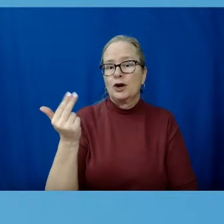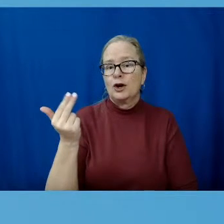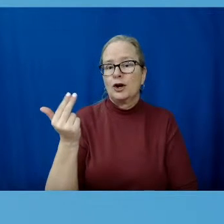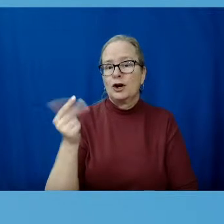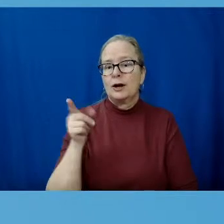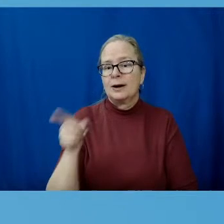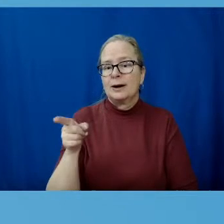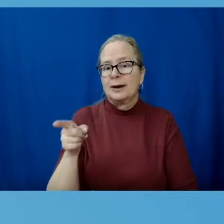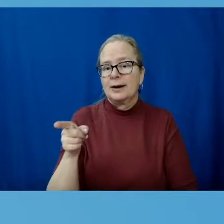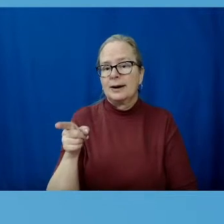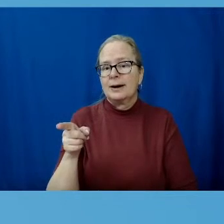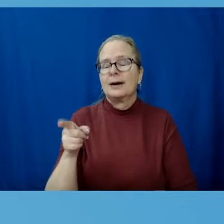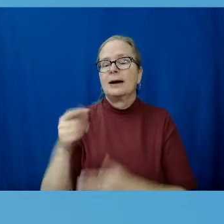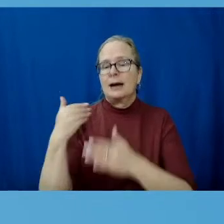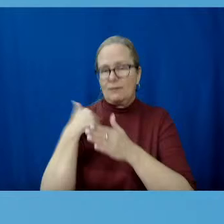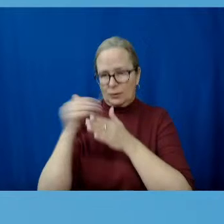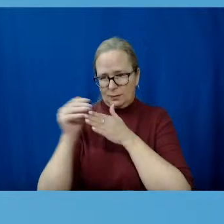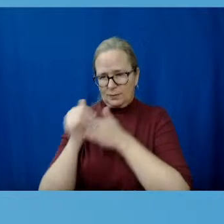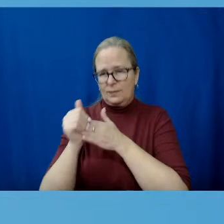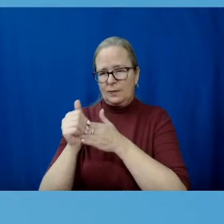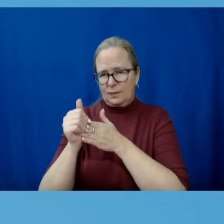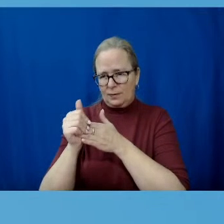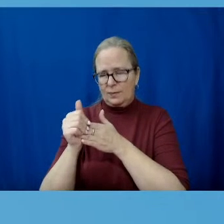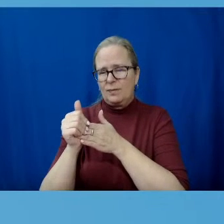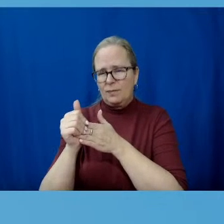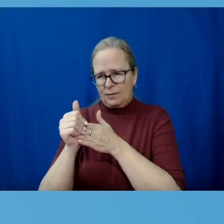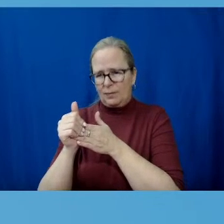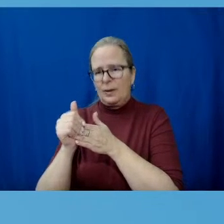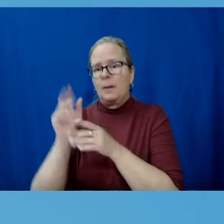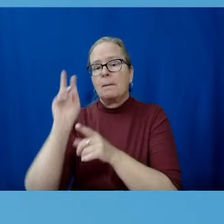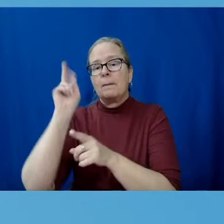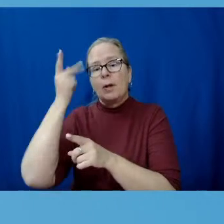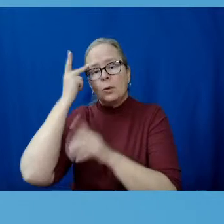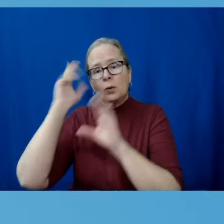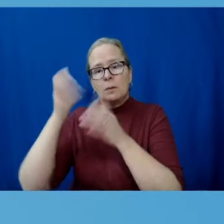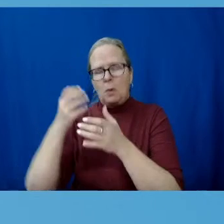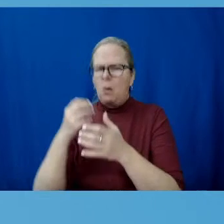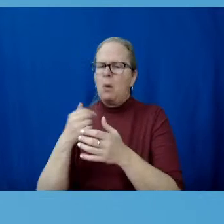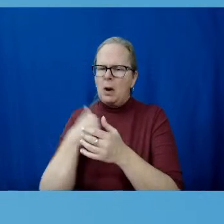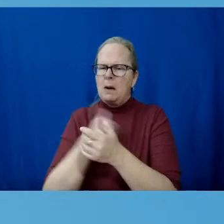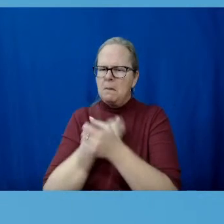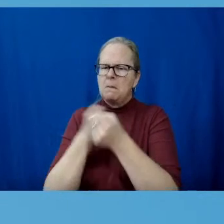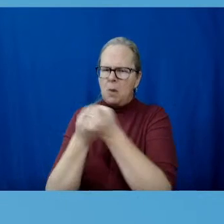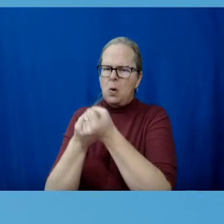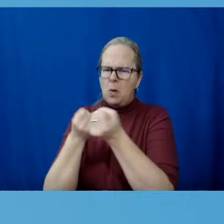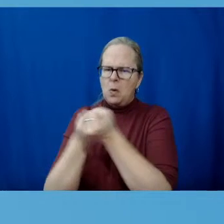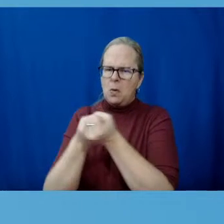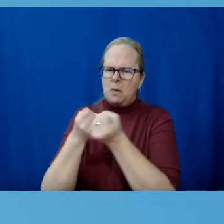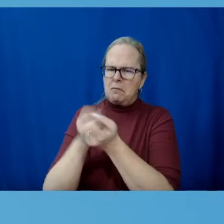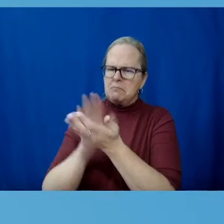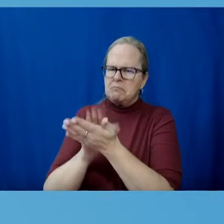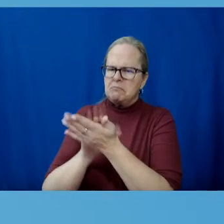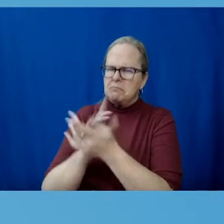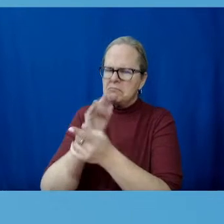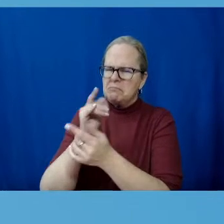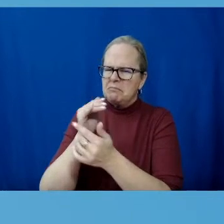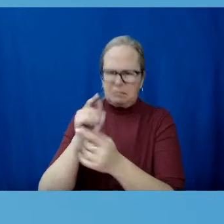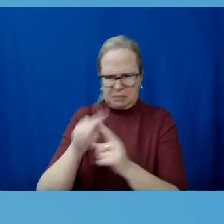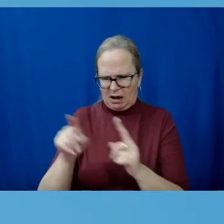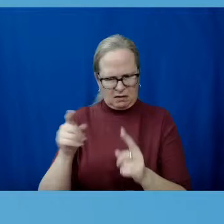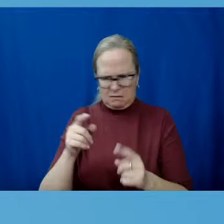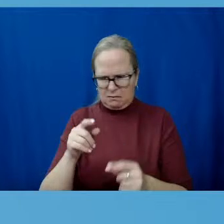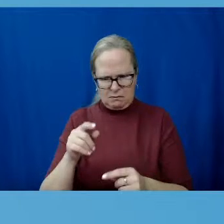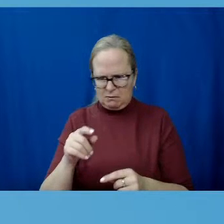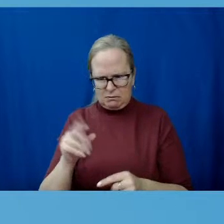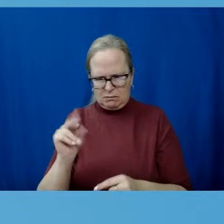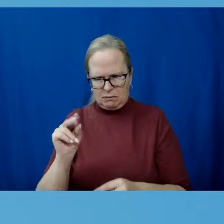weren't behind her. This was stage managed. Same with Ed Stelmach in 2009, got 77% at a leadership review, and he was out 14